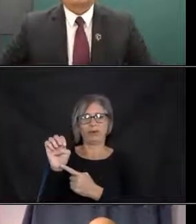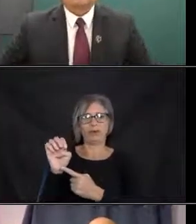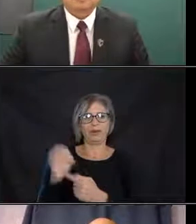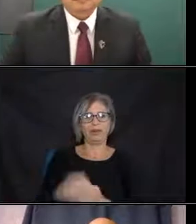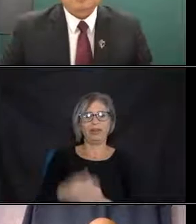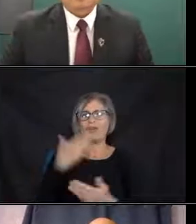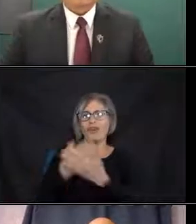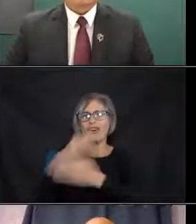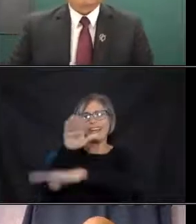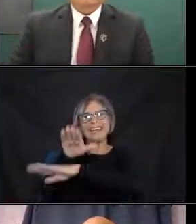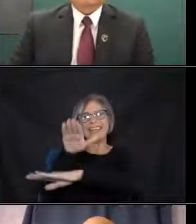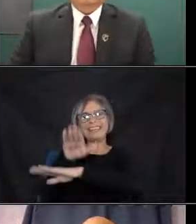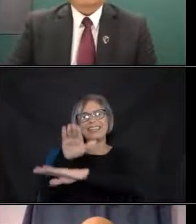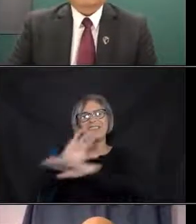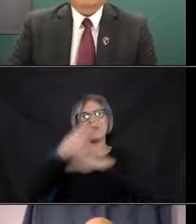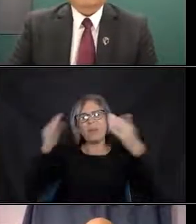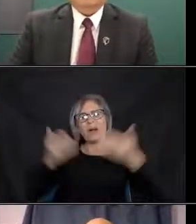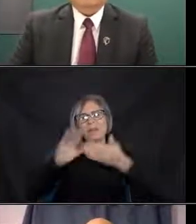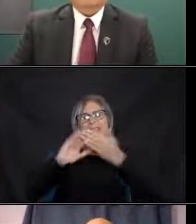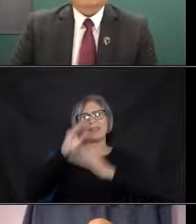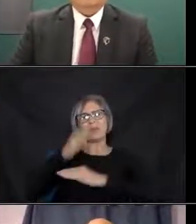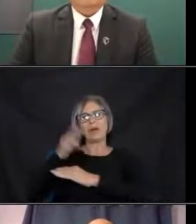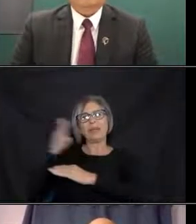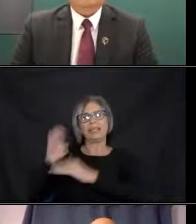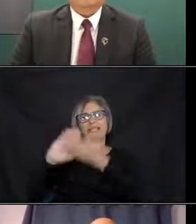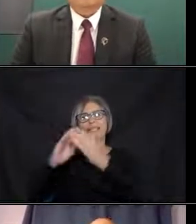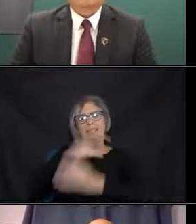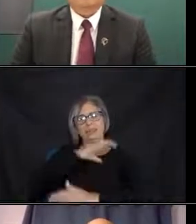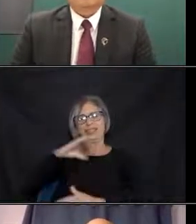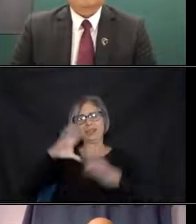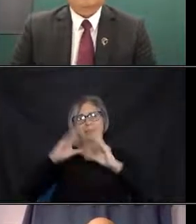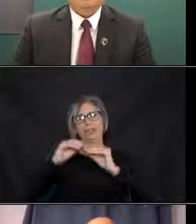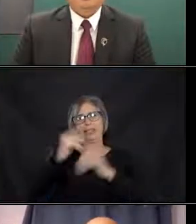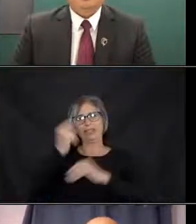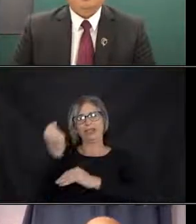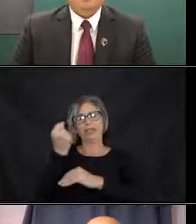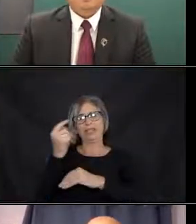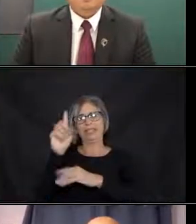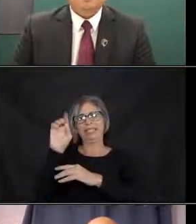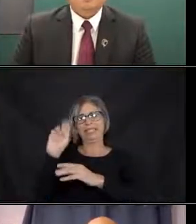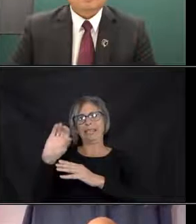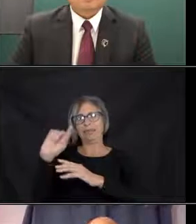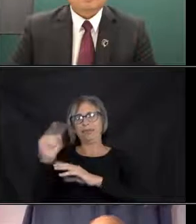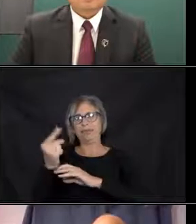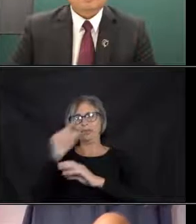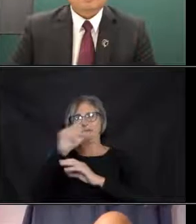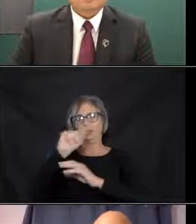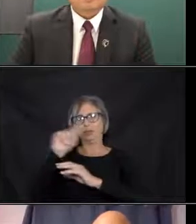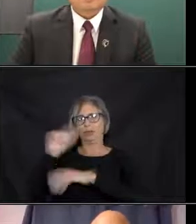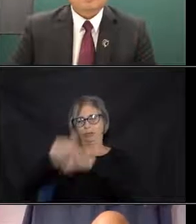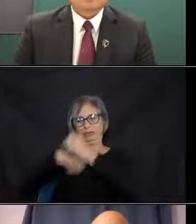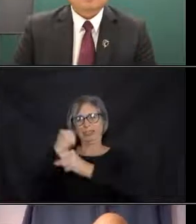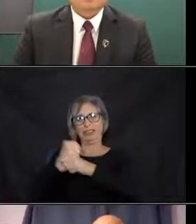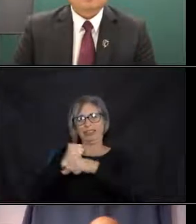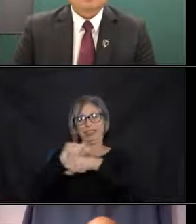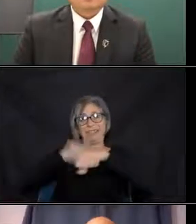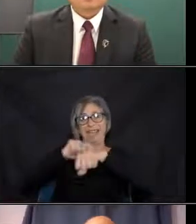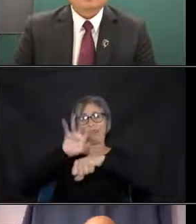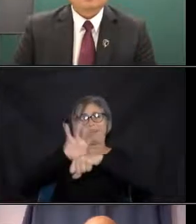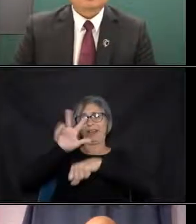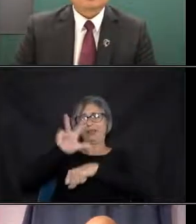Good evening and welcome to the City of Boynton Beach City Commission's meeting today, Tuesday, December 1st, 2020, at 5:33